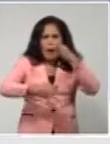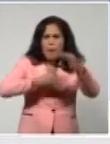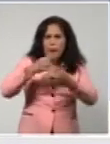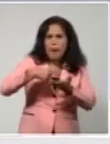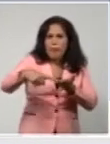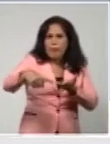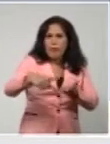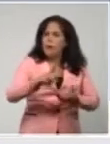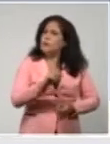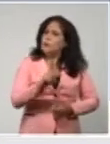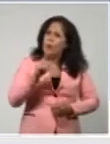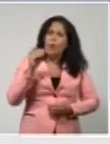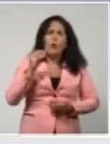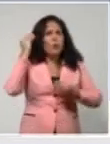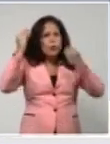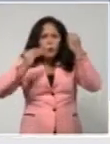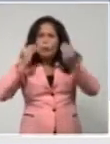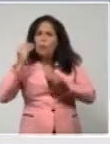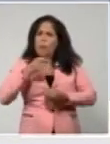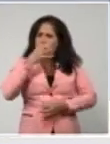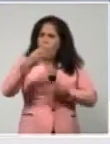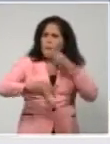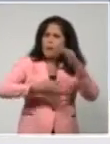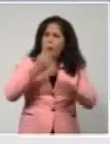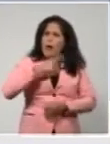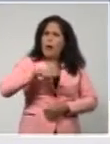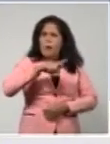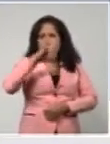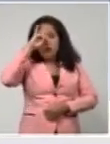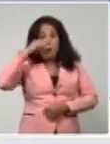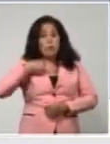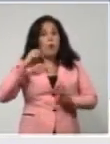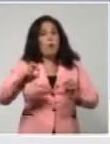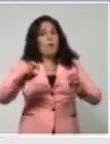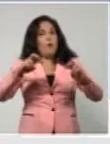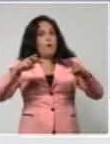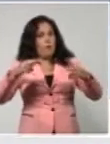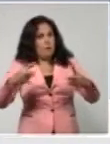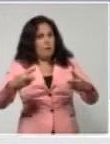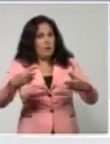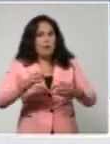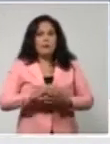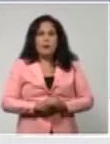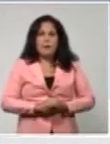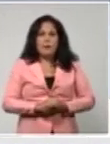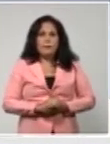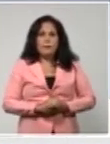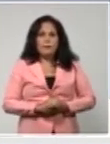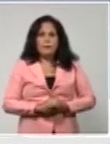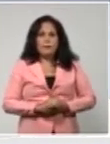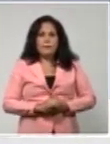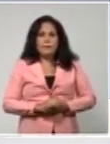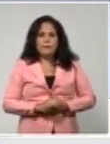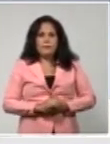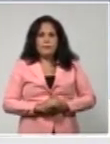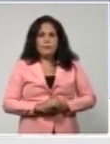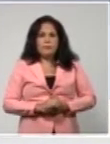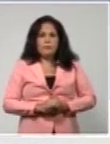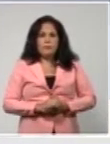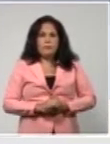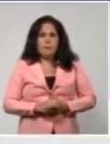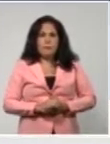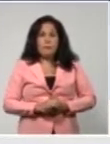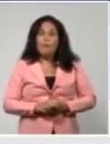talk about over the coming days?" I think there are always things to mention. And I repeat, so that we all don't get